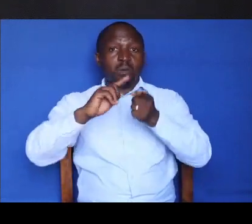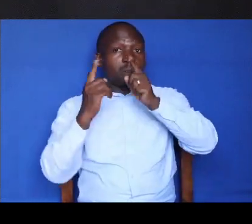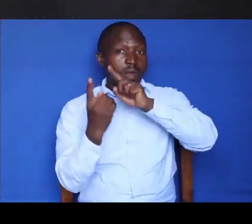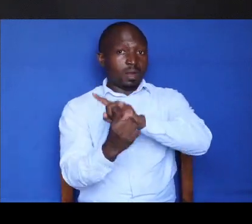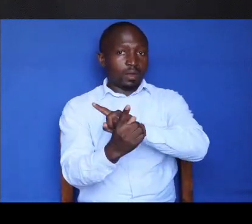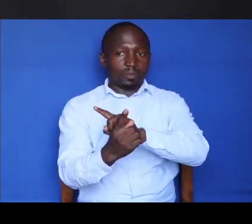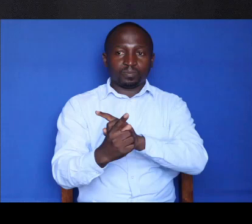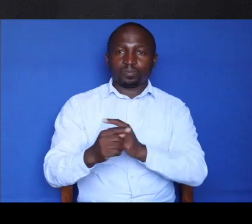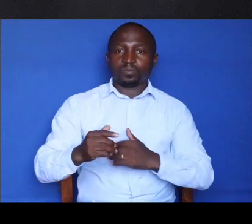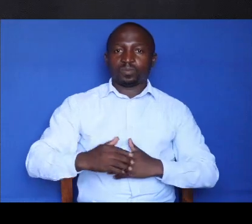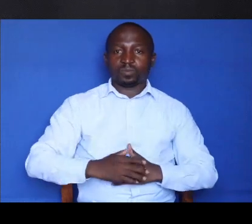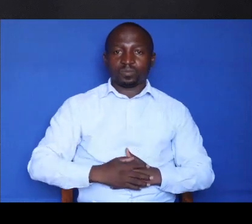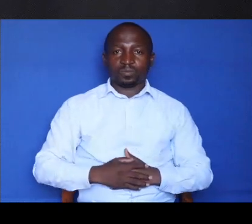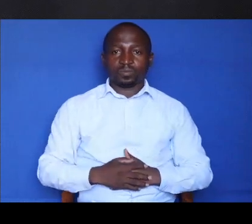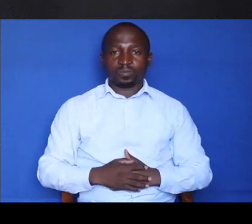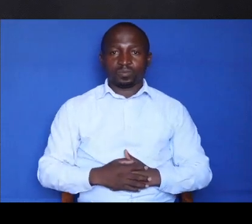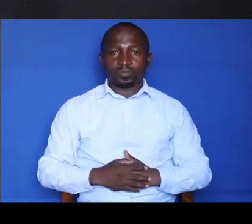So two, we have